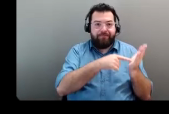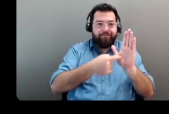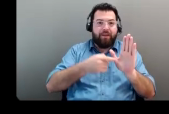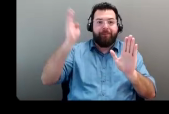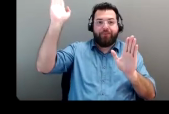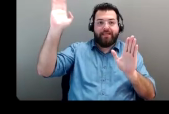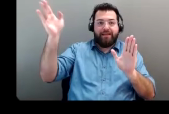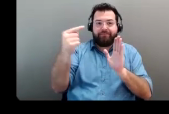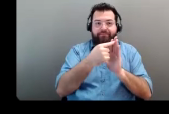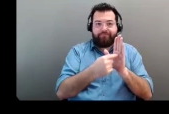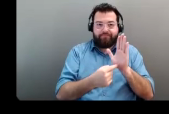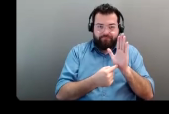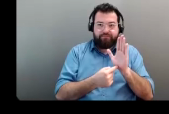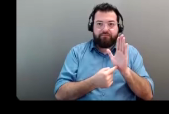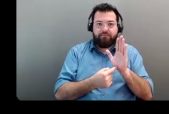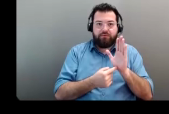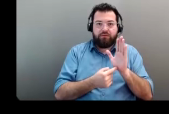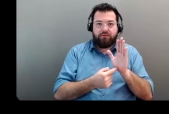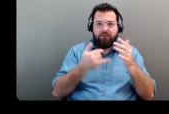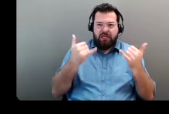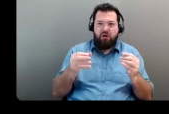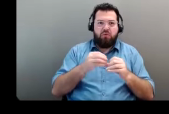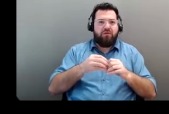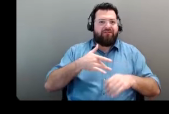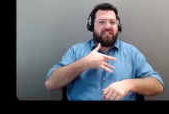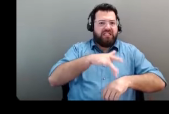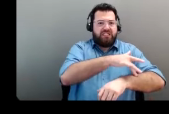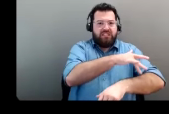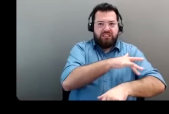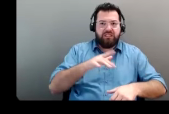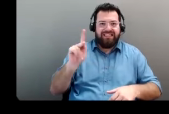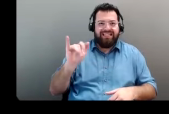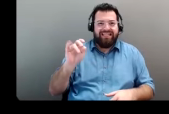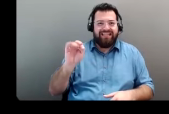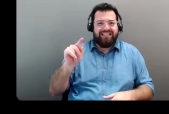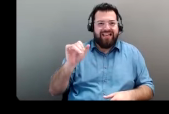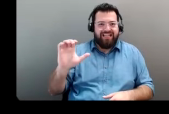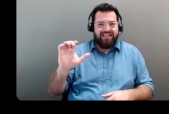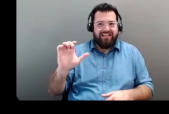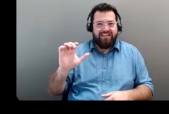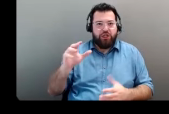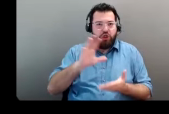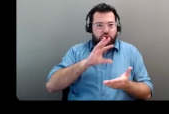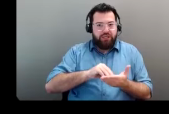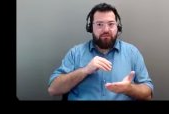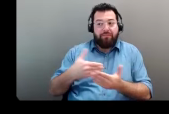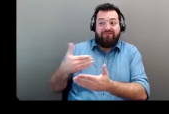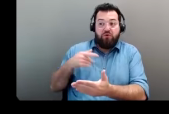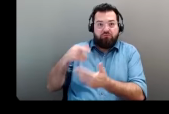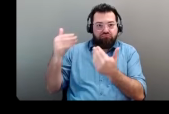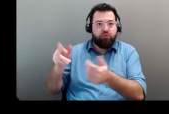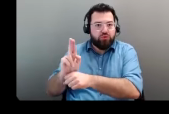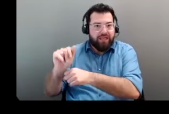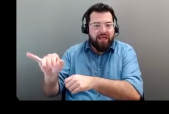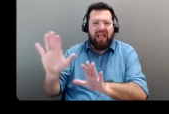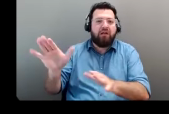going kinesthetic. We're using different parts before they actually use the AI, right? And so like